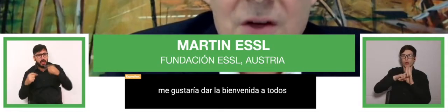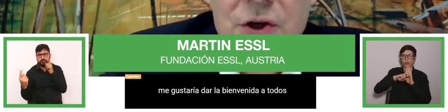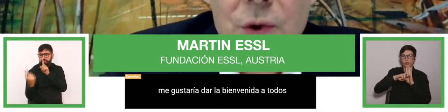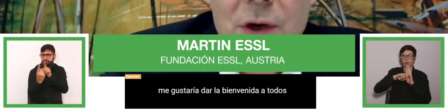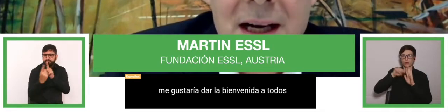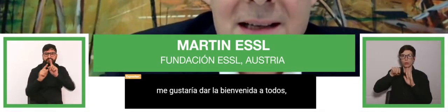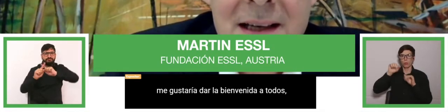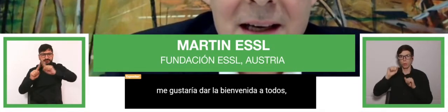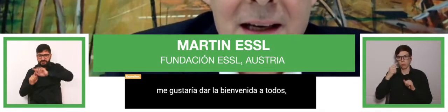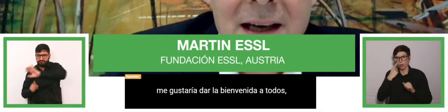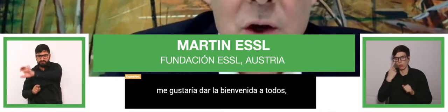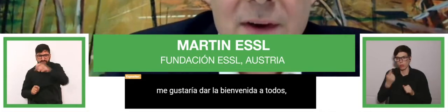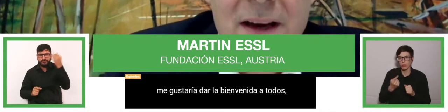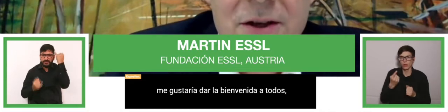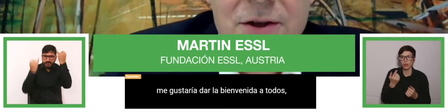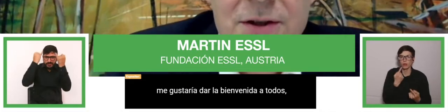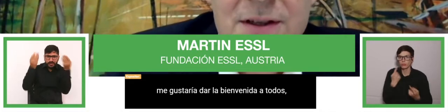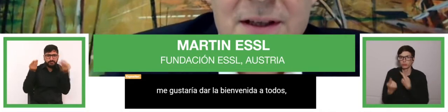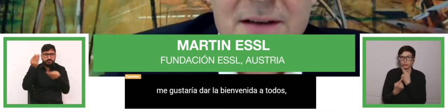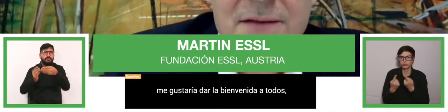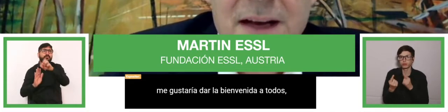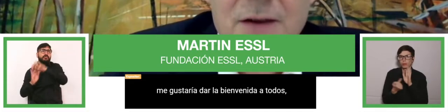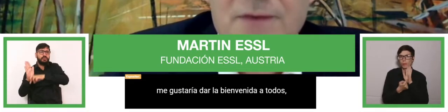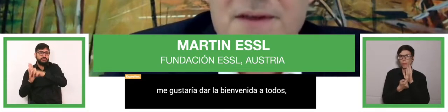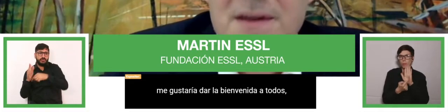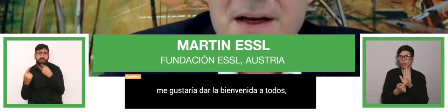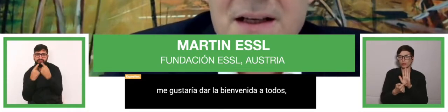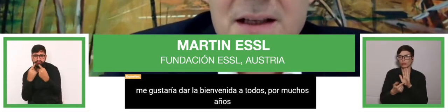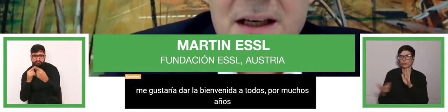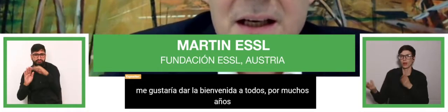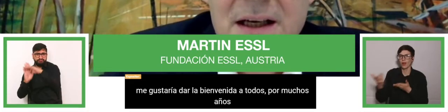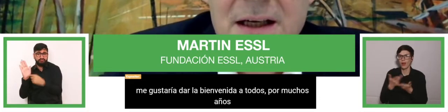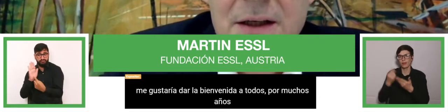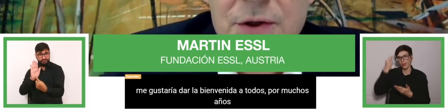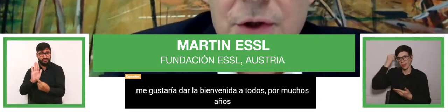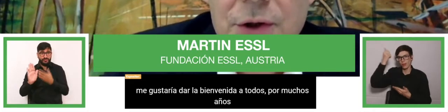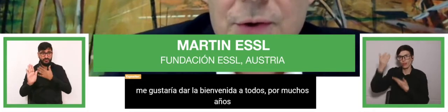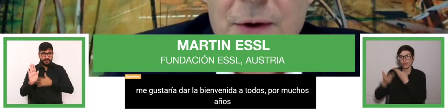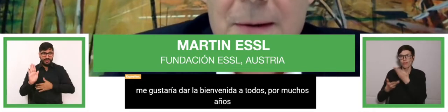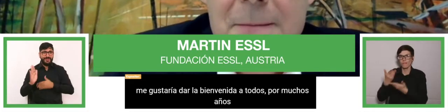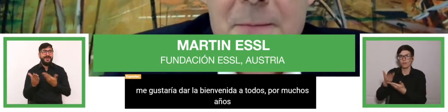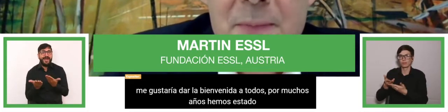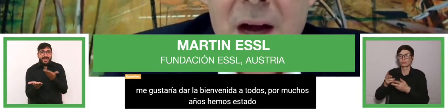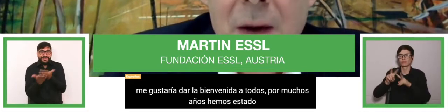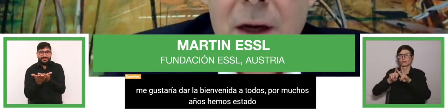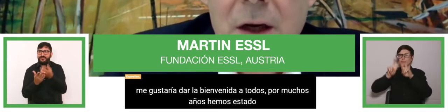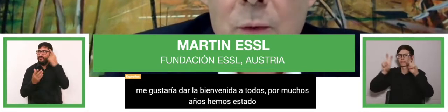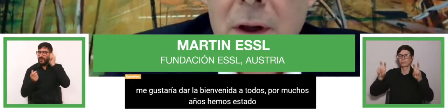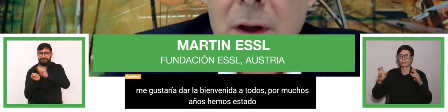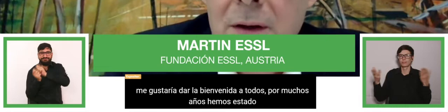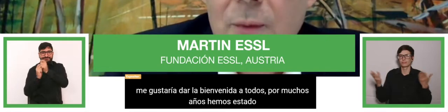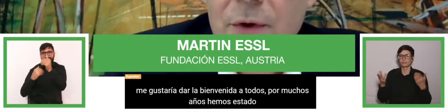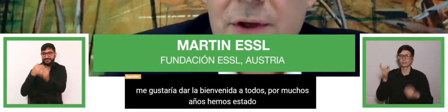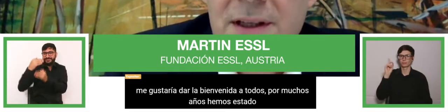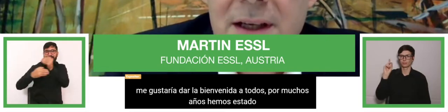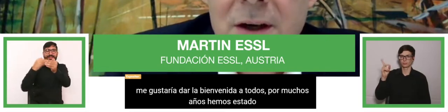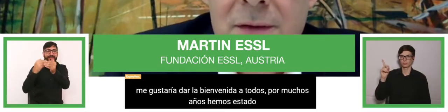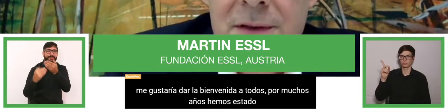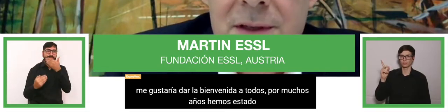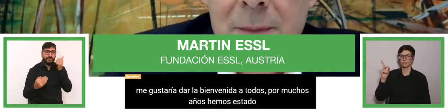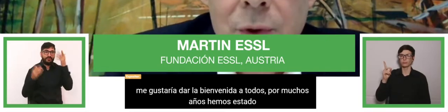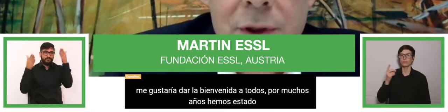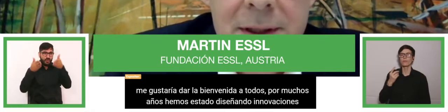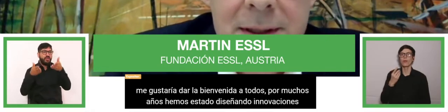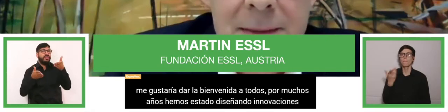and showcasing innovations in the field of disability to you, our global community